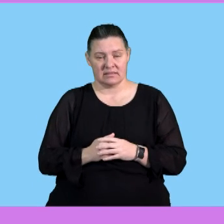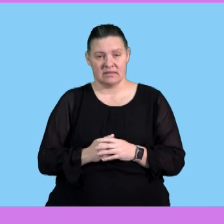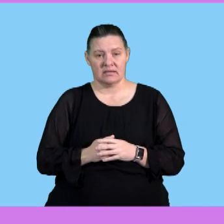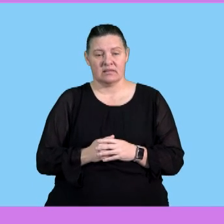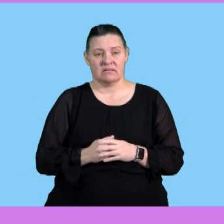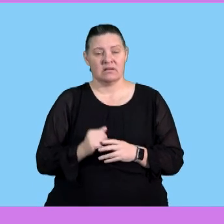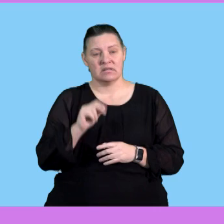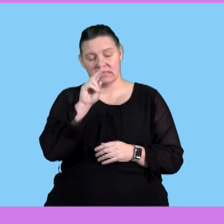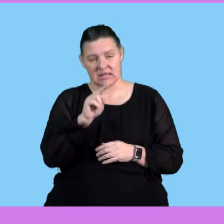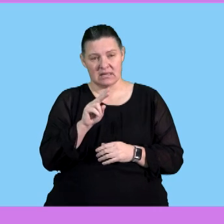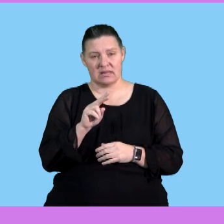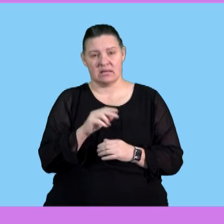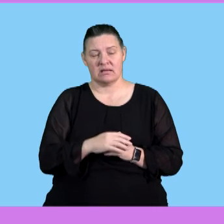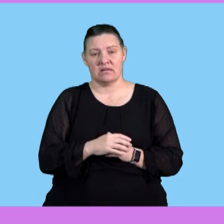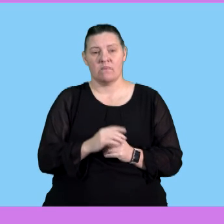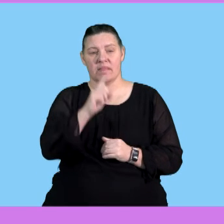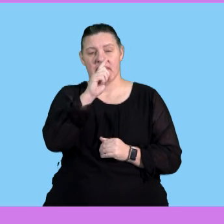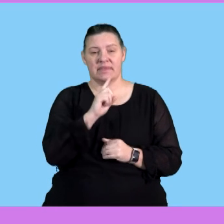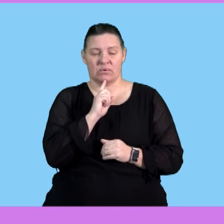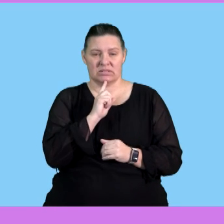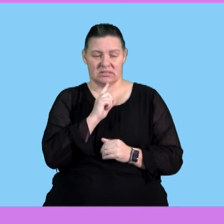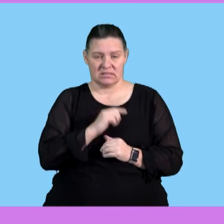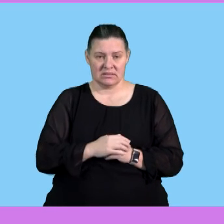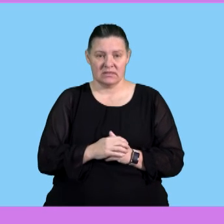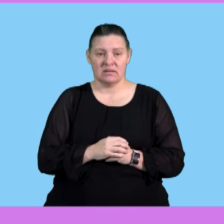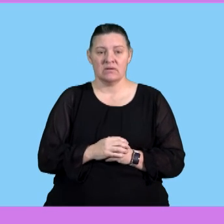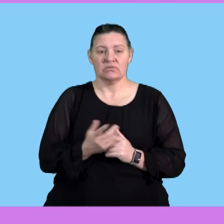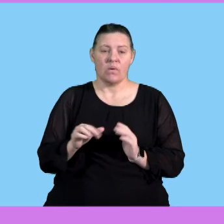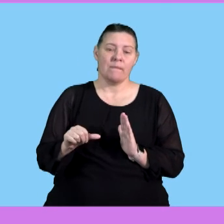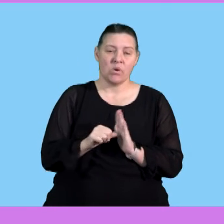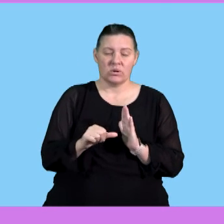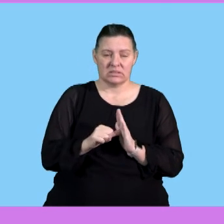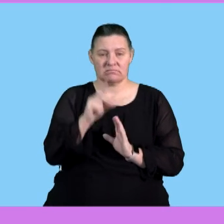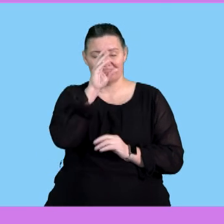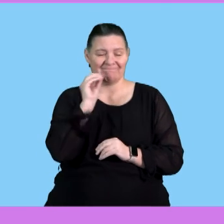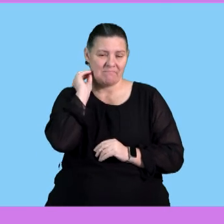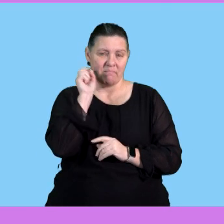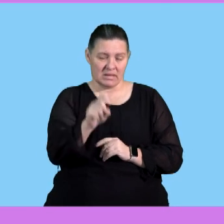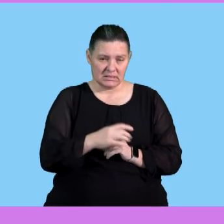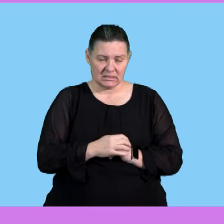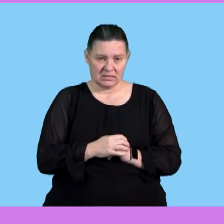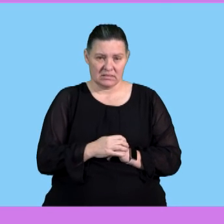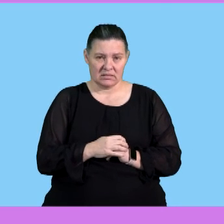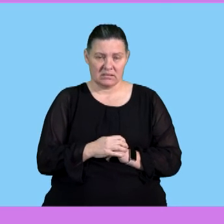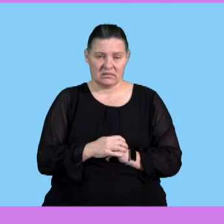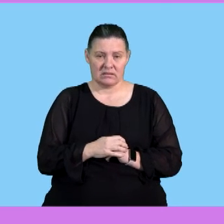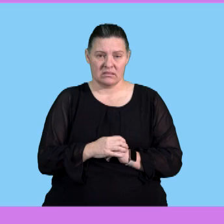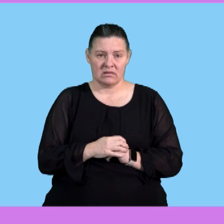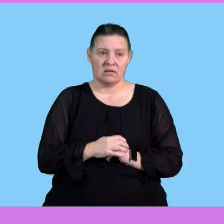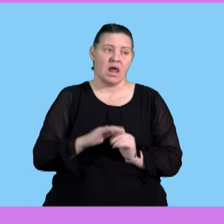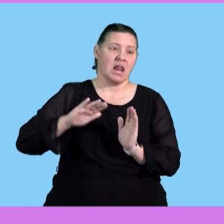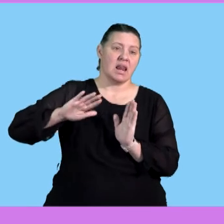smaller, and you'll see it's by 1,000 Rand. Now, it's very important to remember that you